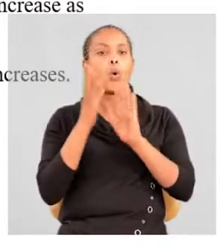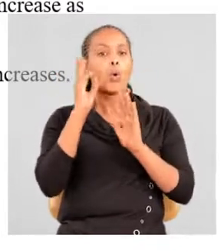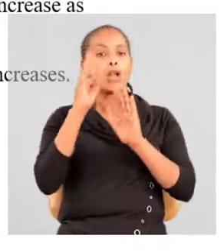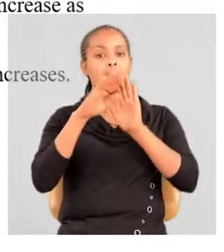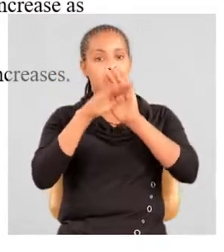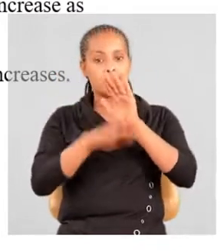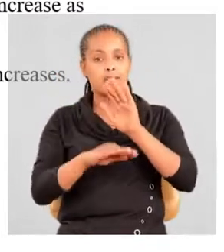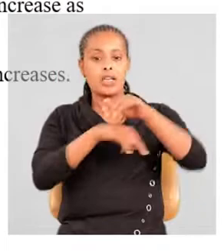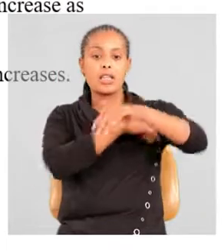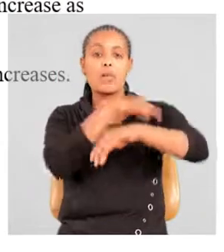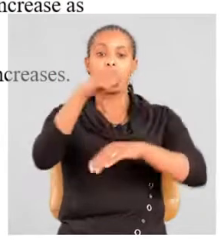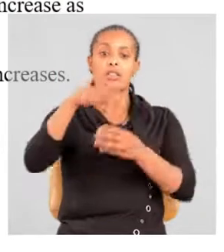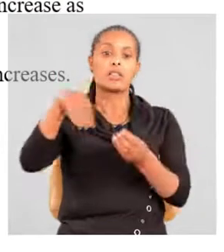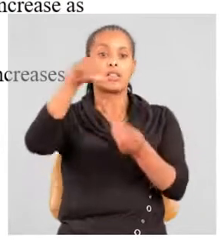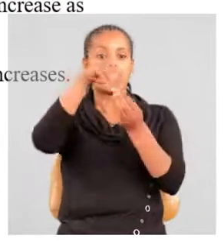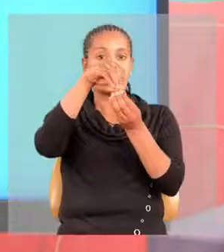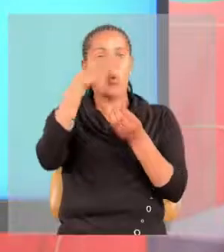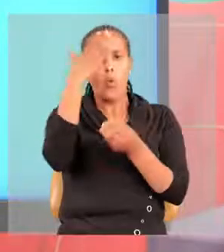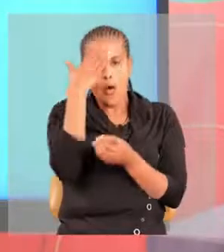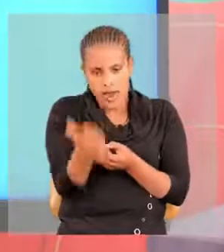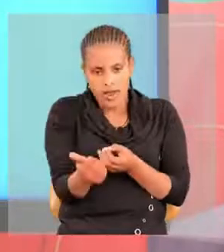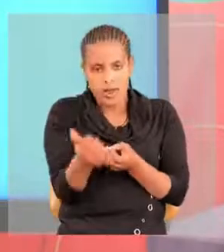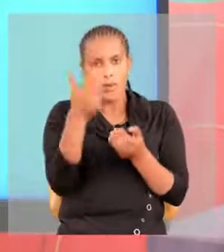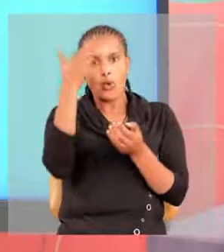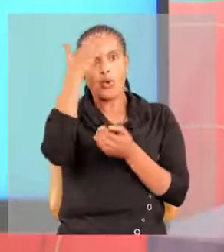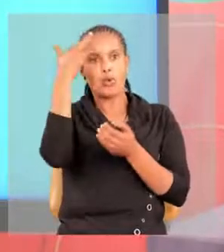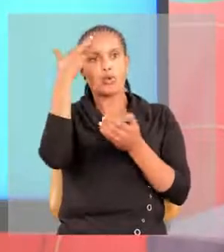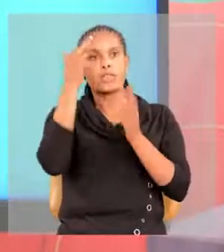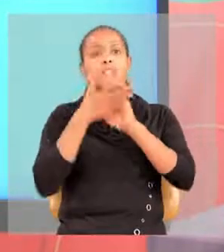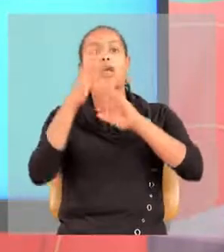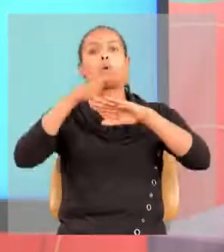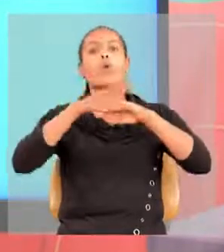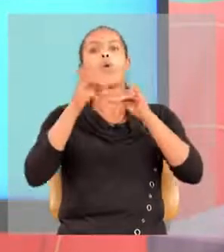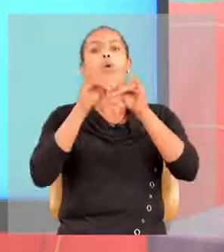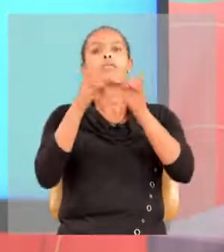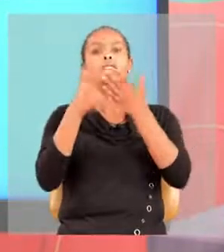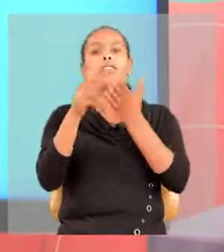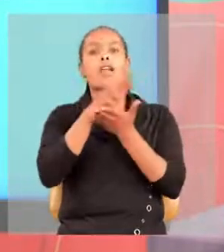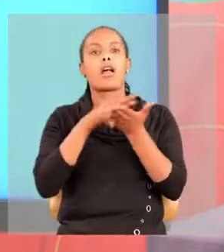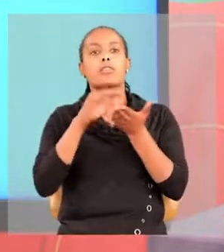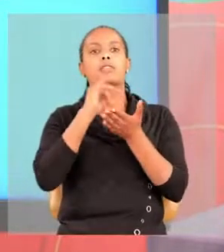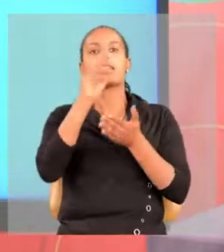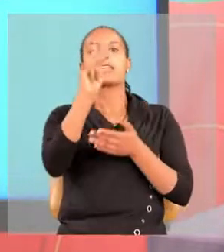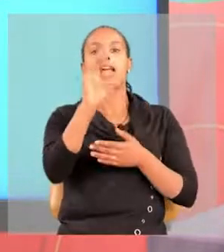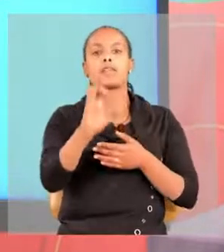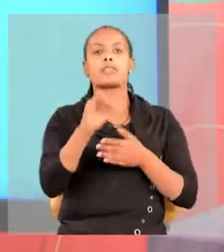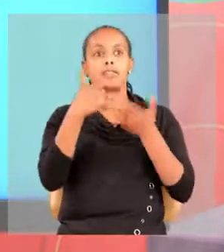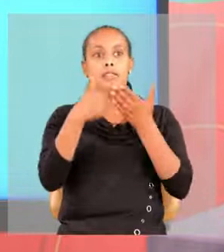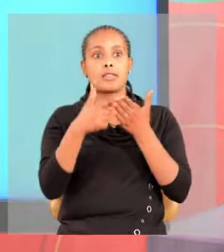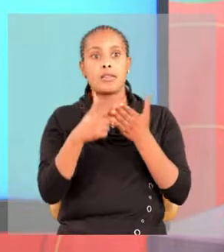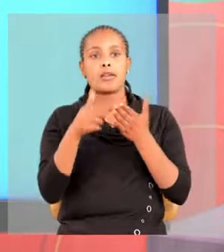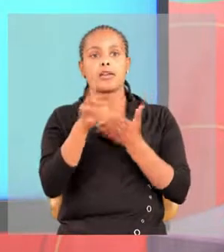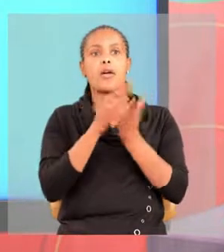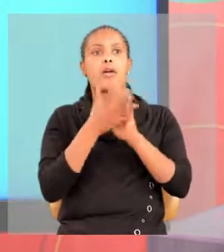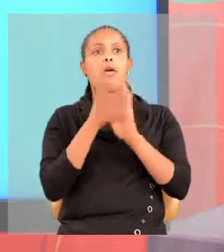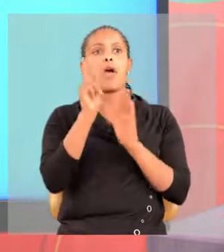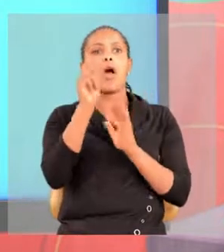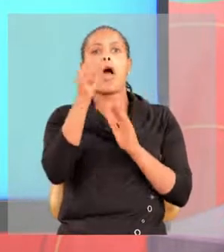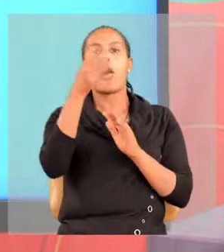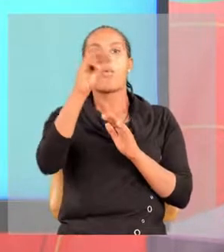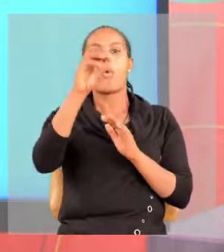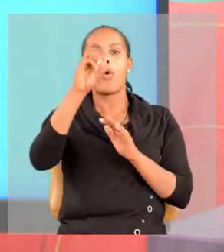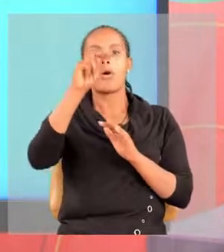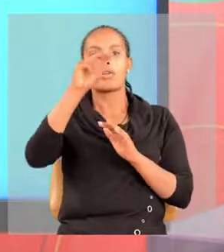as temperature increases. Why? Because the equilibrium constant for this reaction, Kc, for this reaction is concentration of